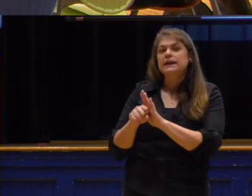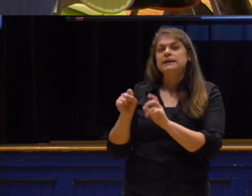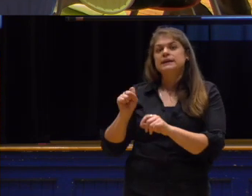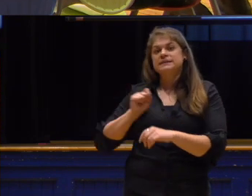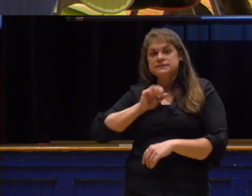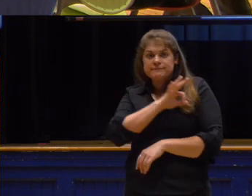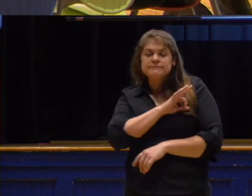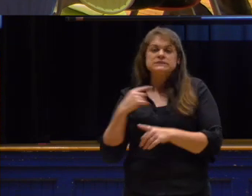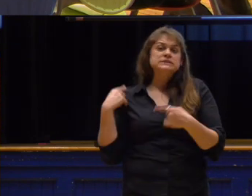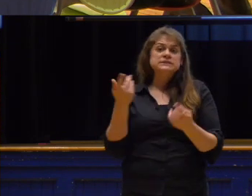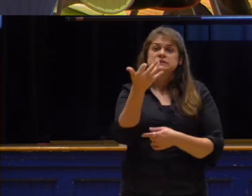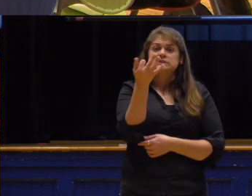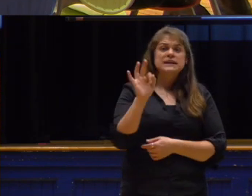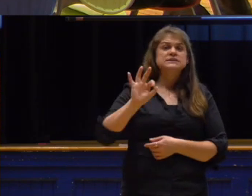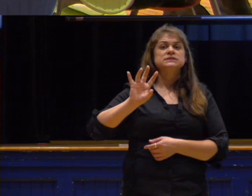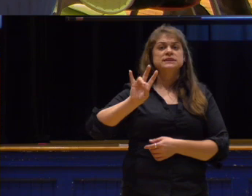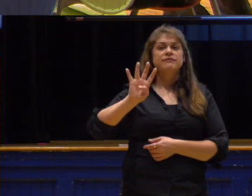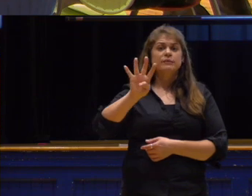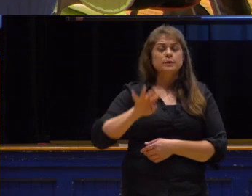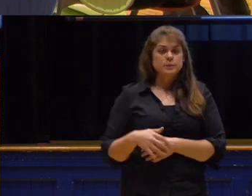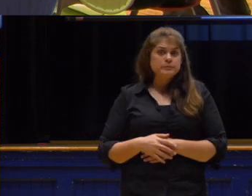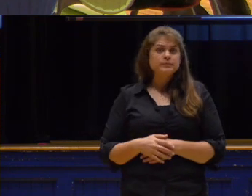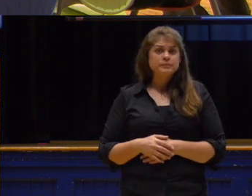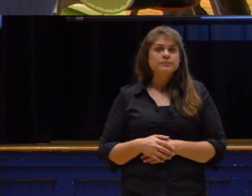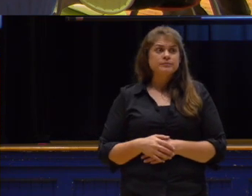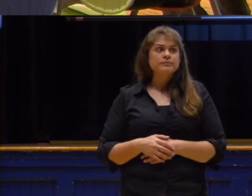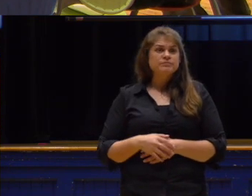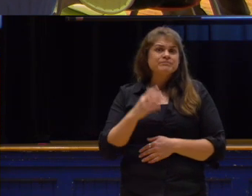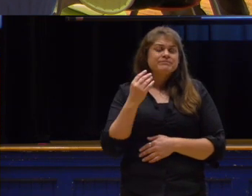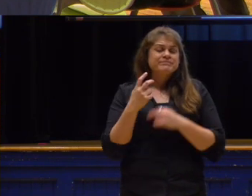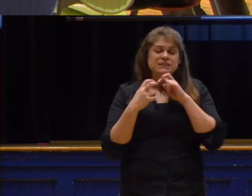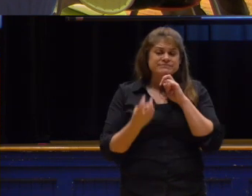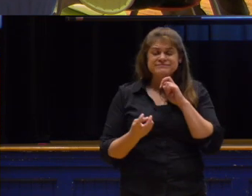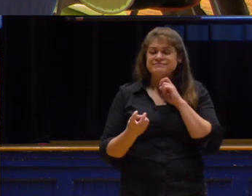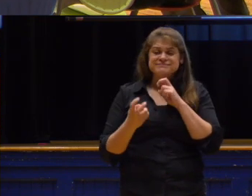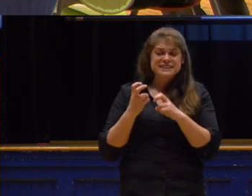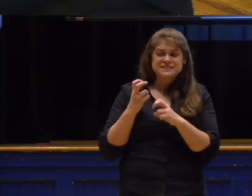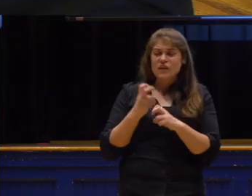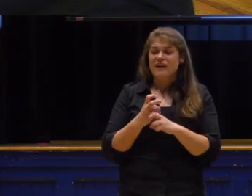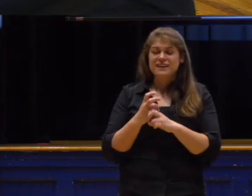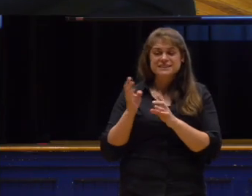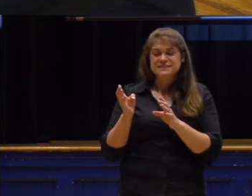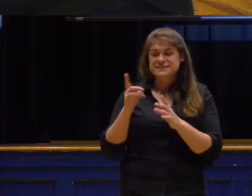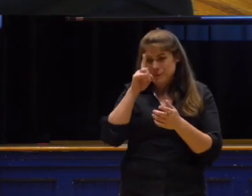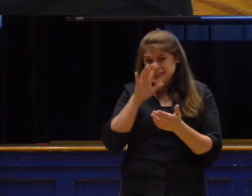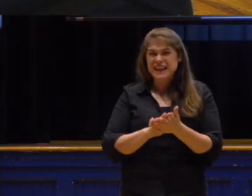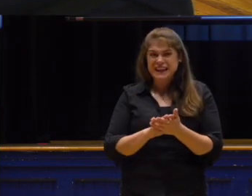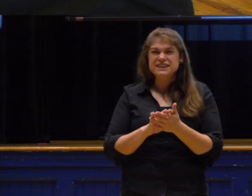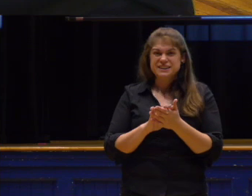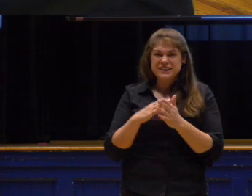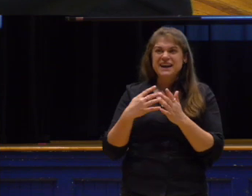state employees since 1974. It's hard to believe that we've been talking